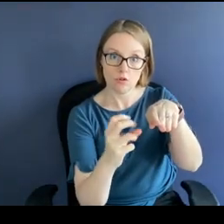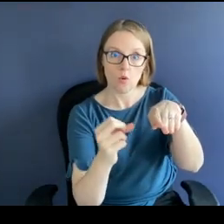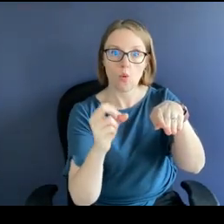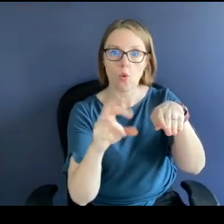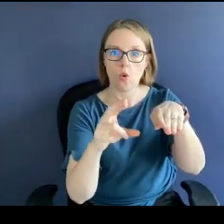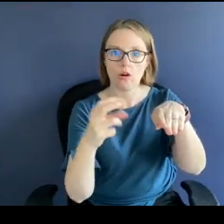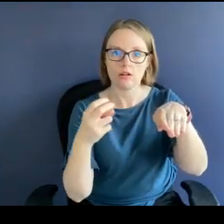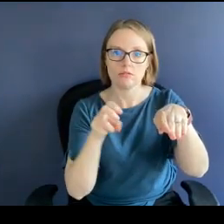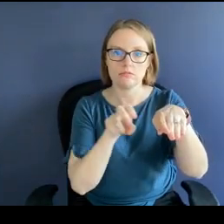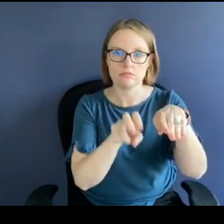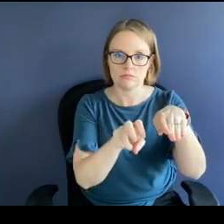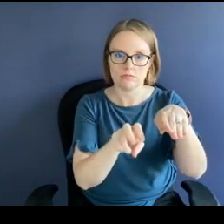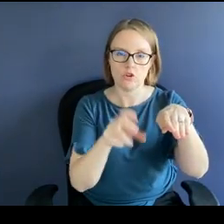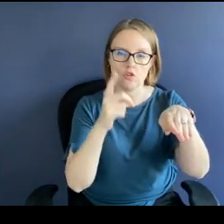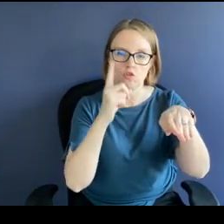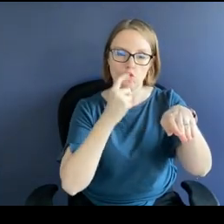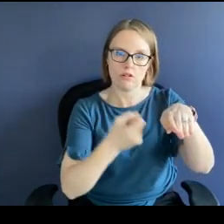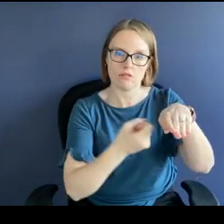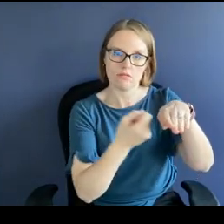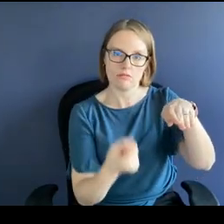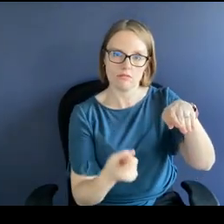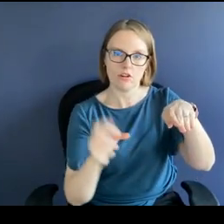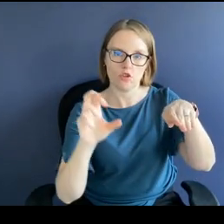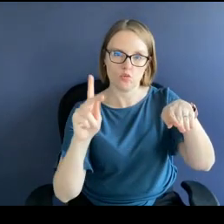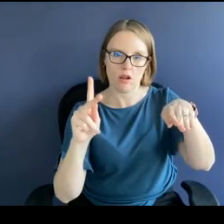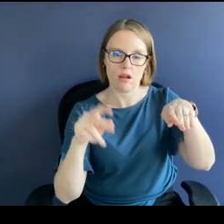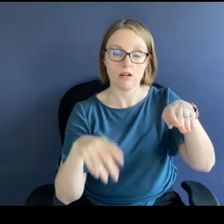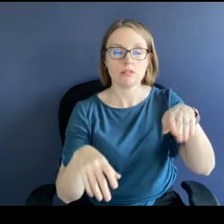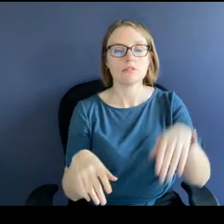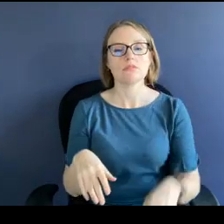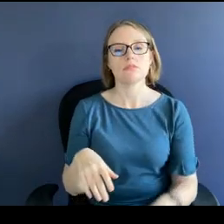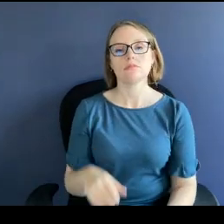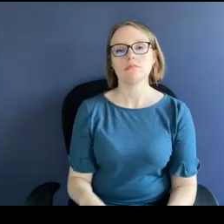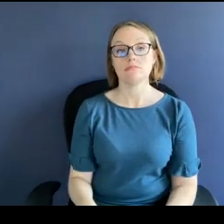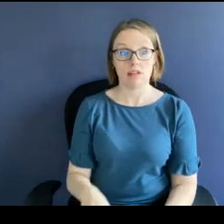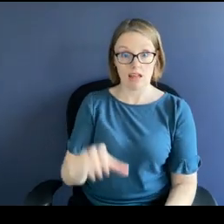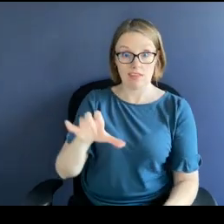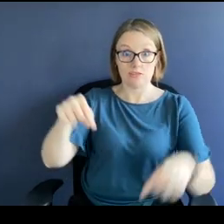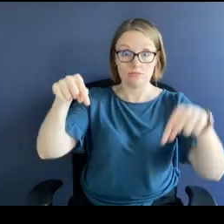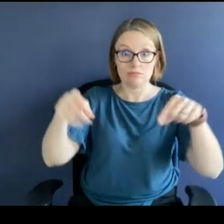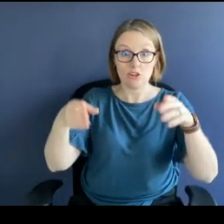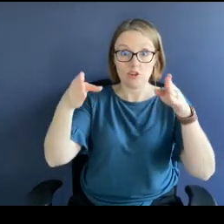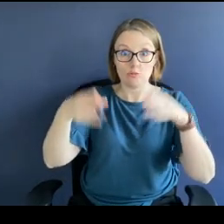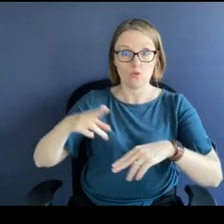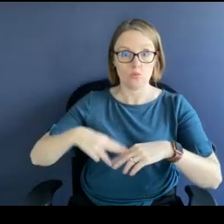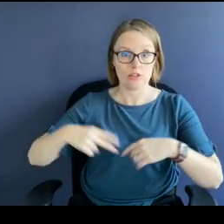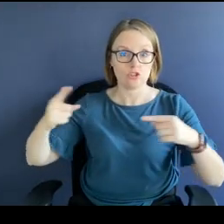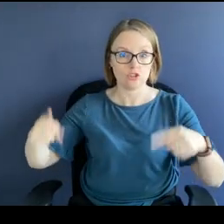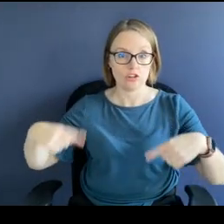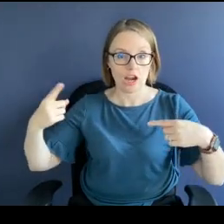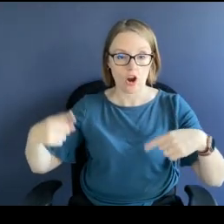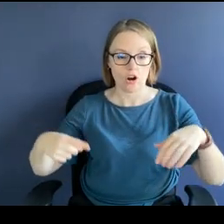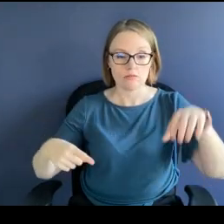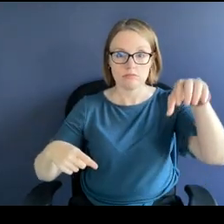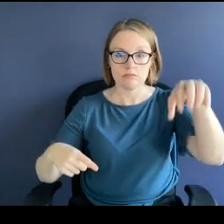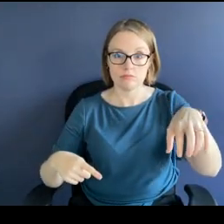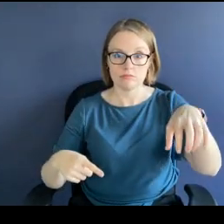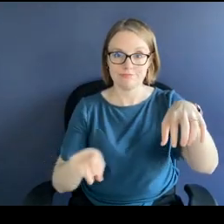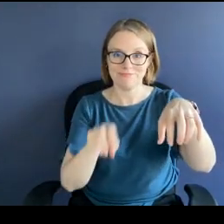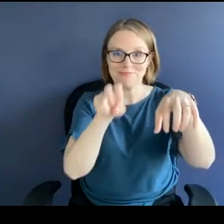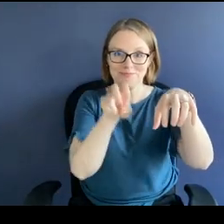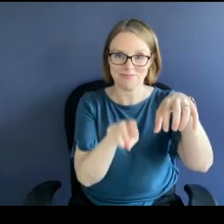oven racks. And you can see on the screen, the person is seated in the wheelchair. They